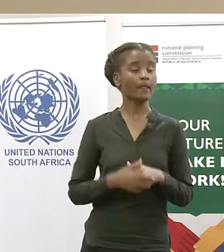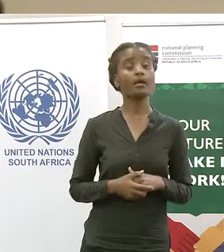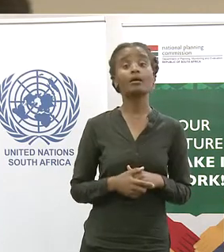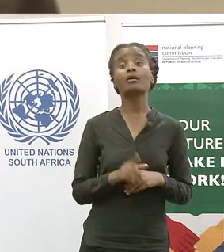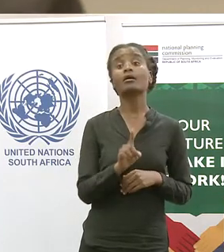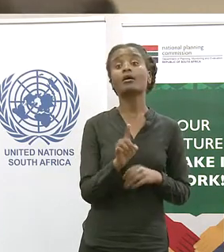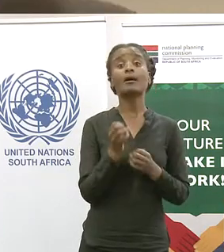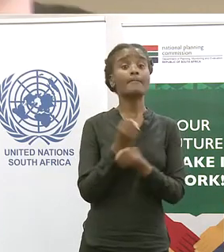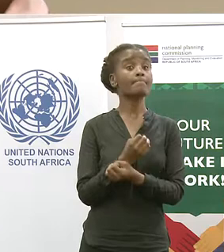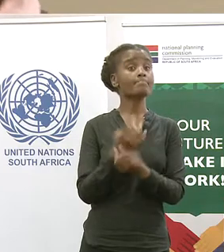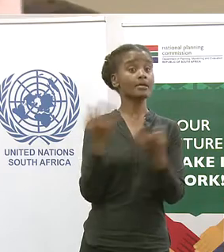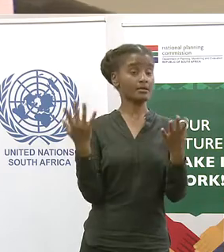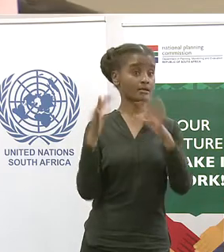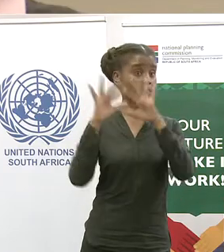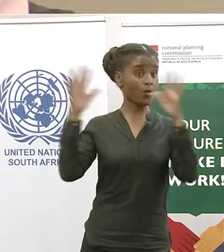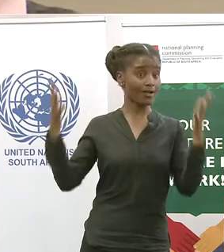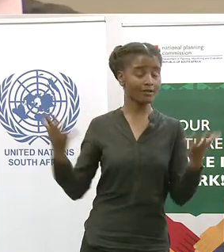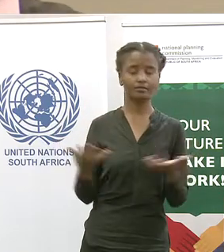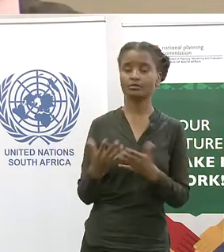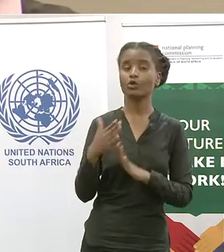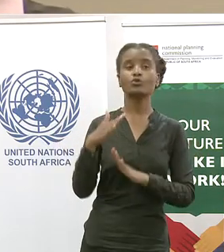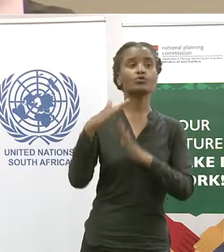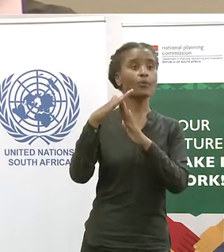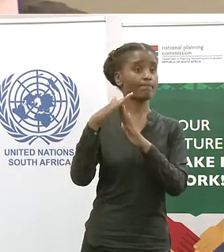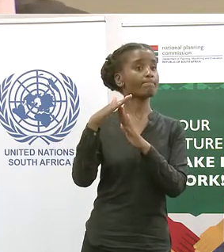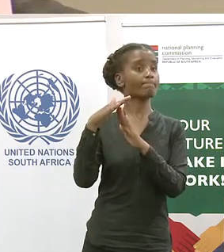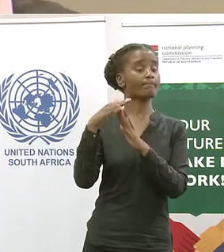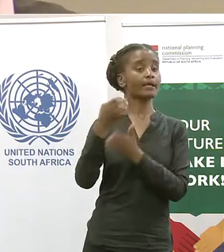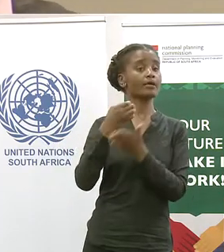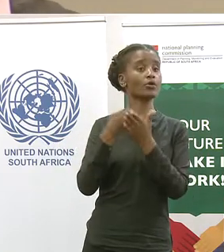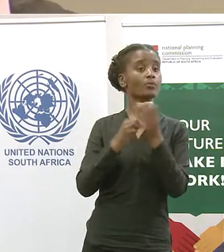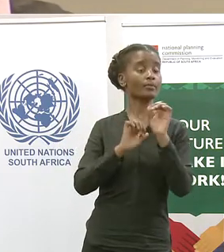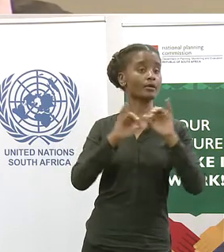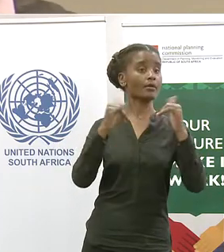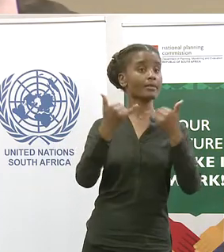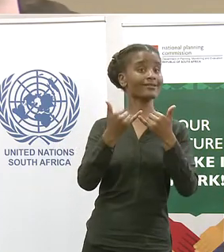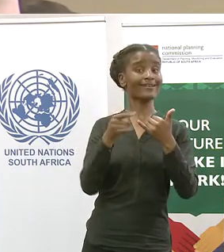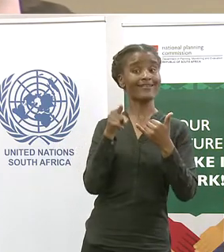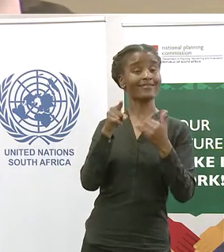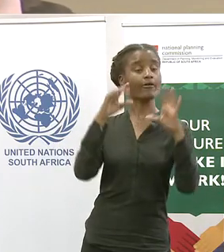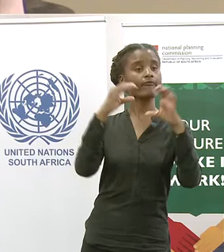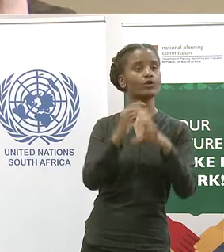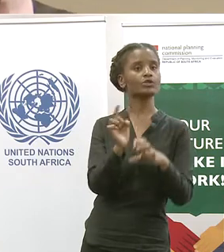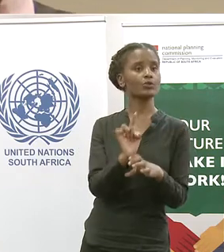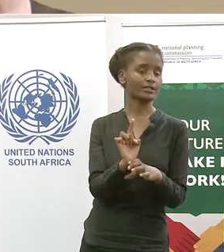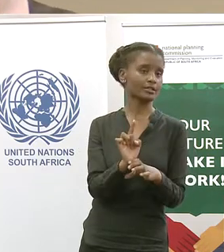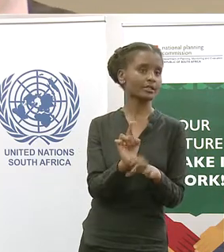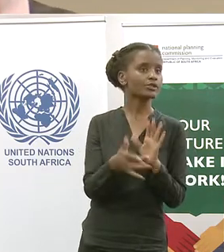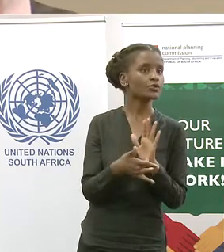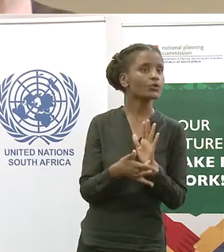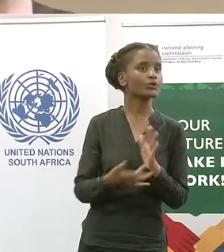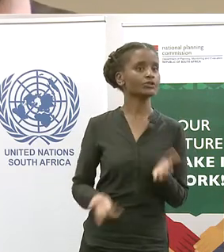world's top technology companies are looking to disability for inspiration in terms of product